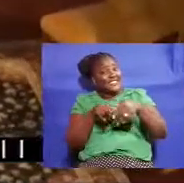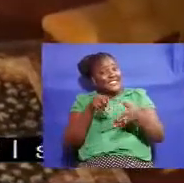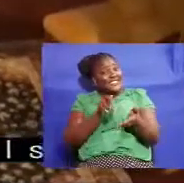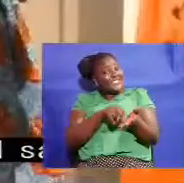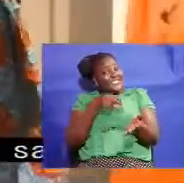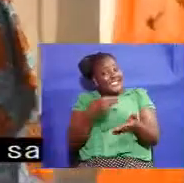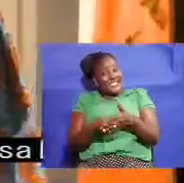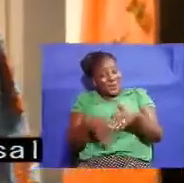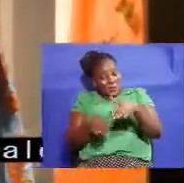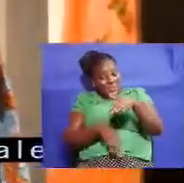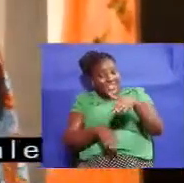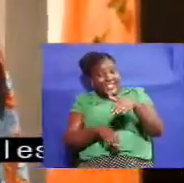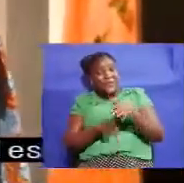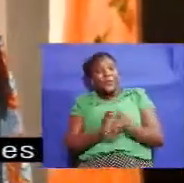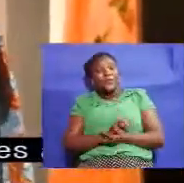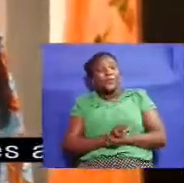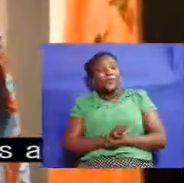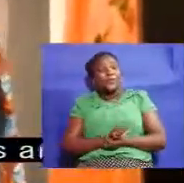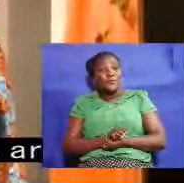Oh, Abba.